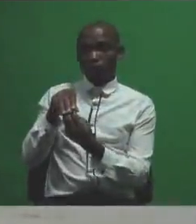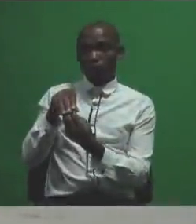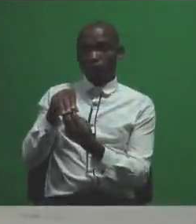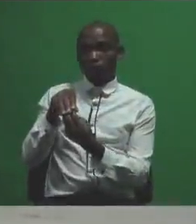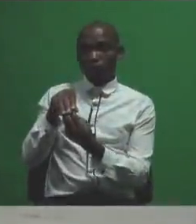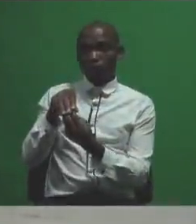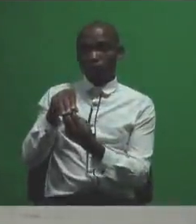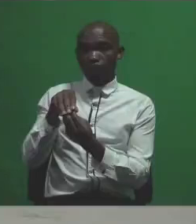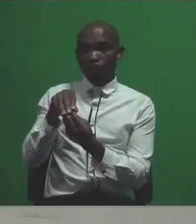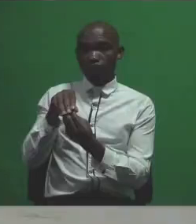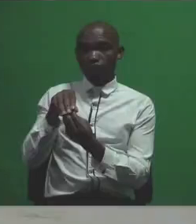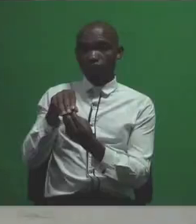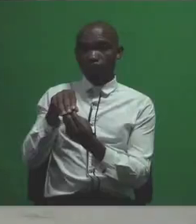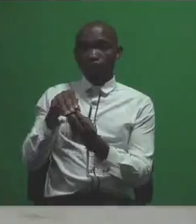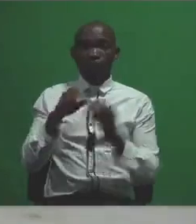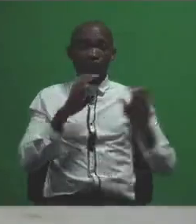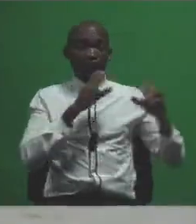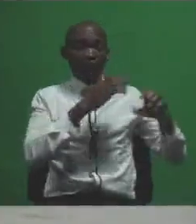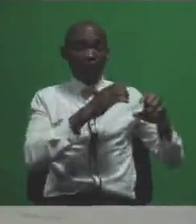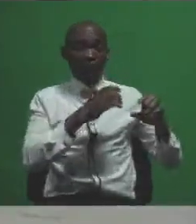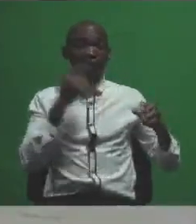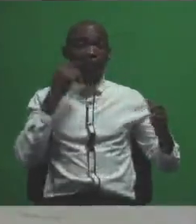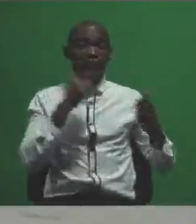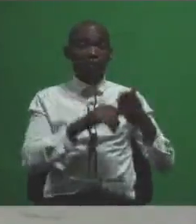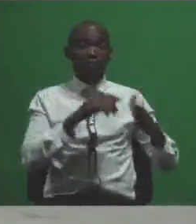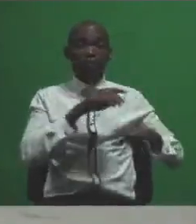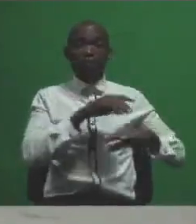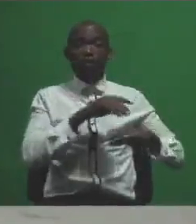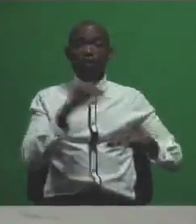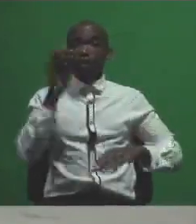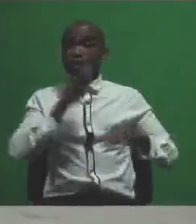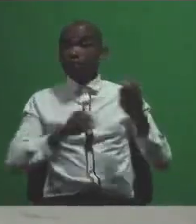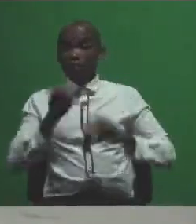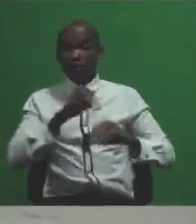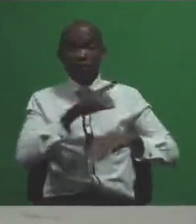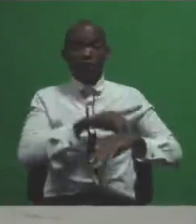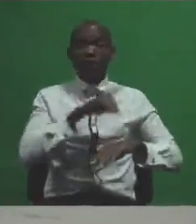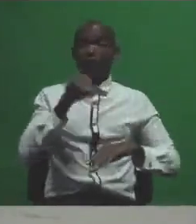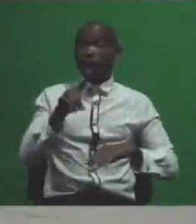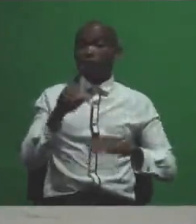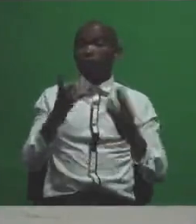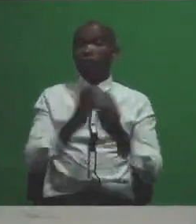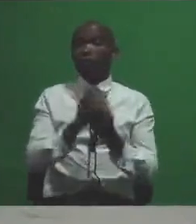in science, they are chemistry, biology, let's say, and physics.